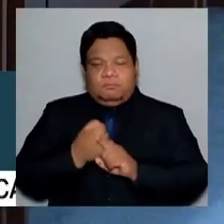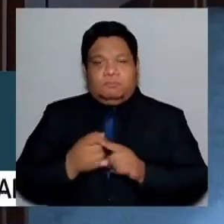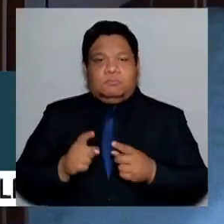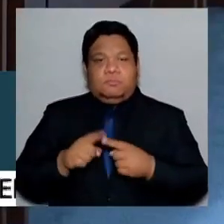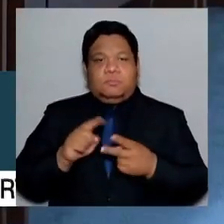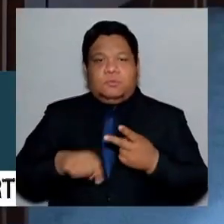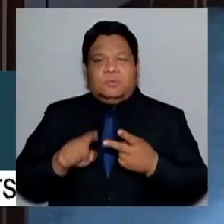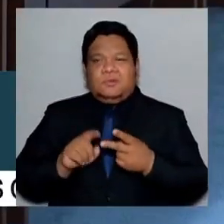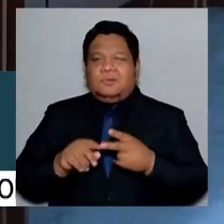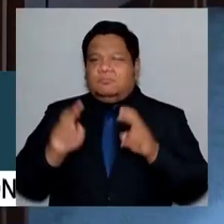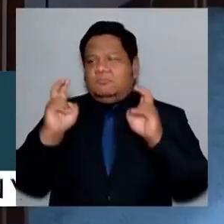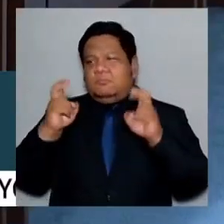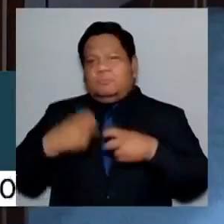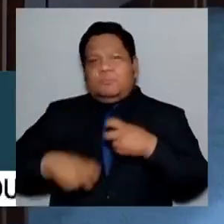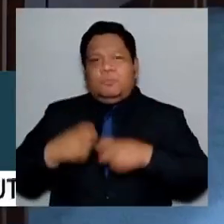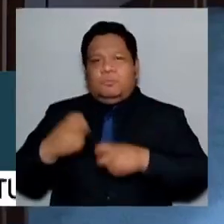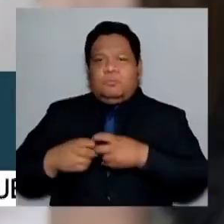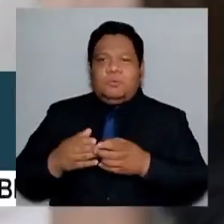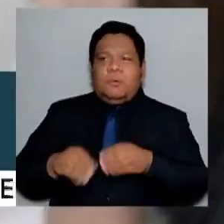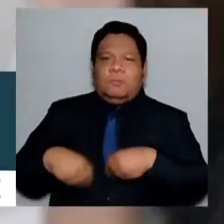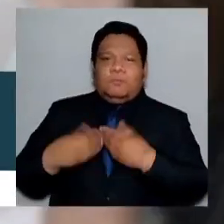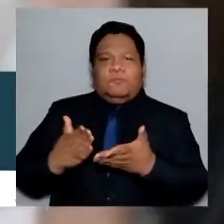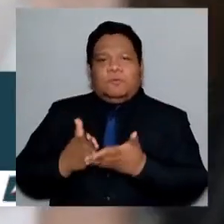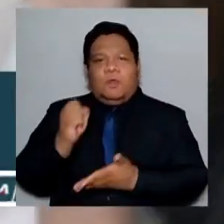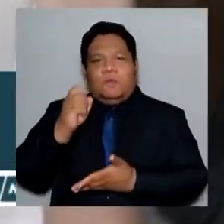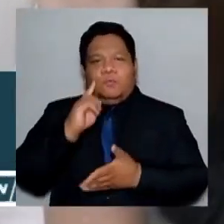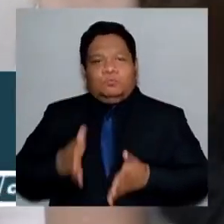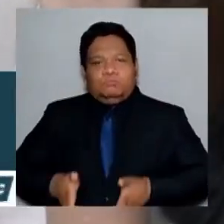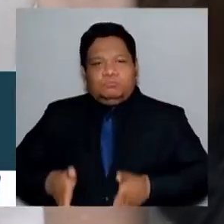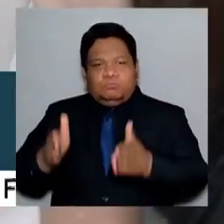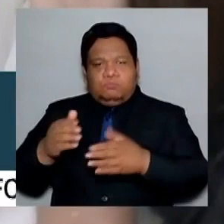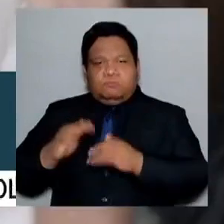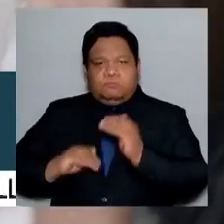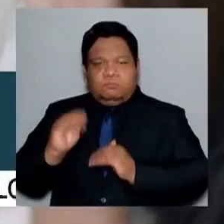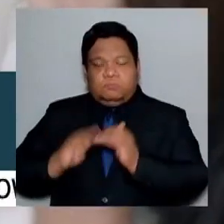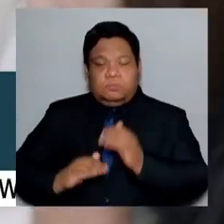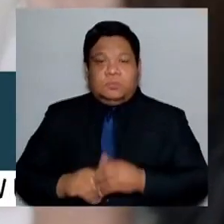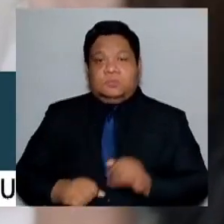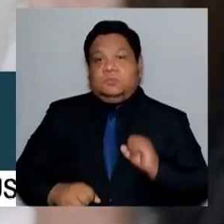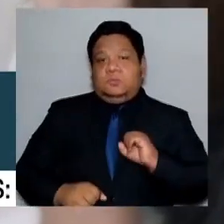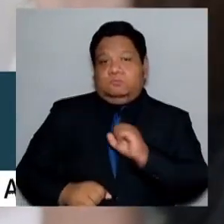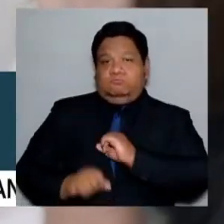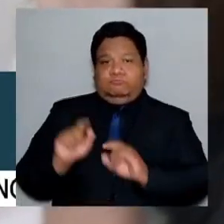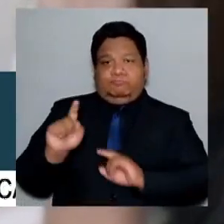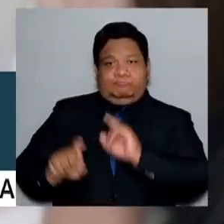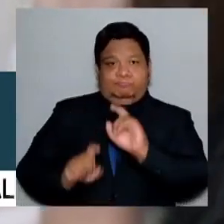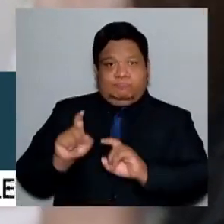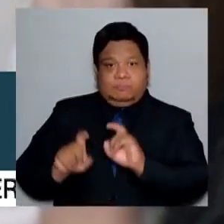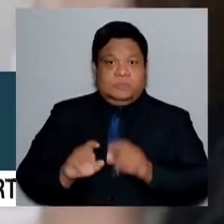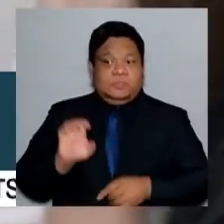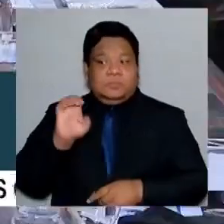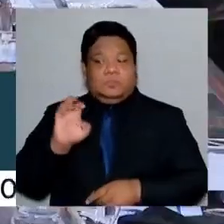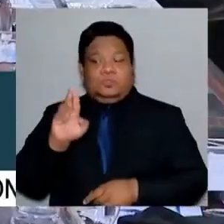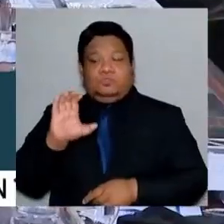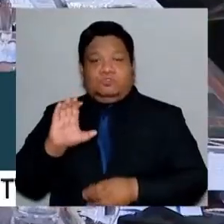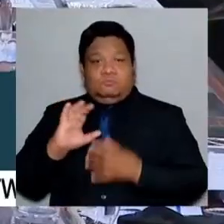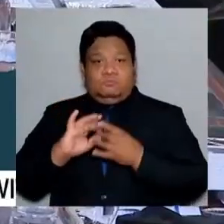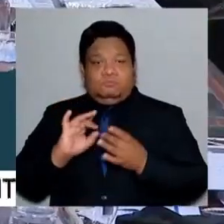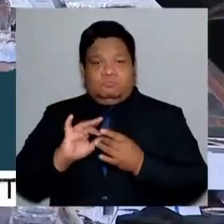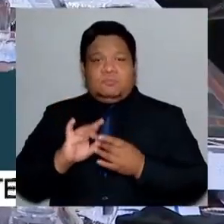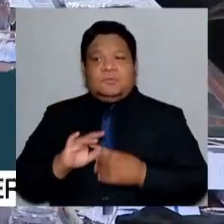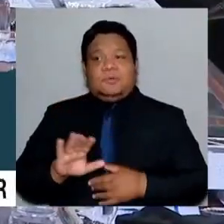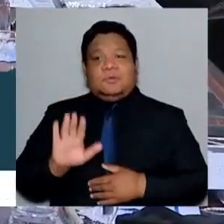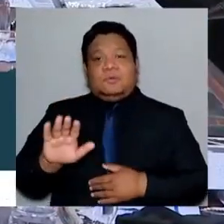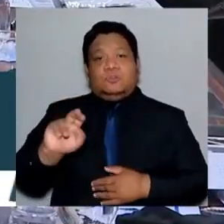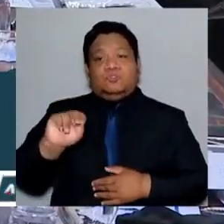issues. On Wednesday, Senate probe, the Energy Regulatory Commission said 33 NGCP projects